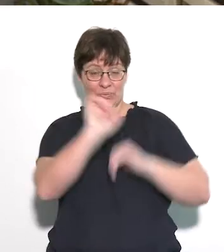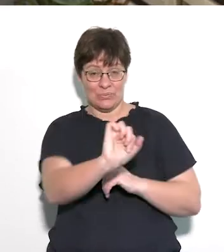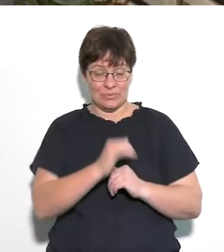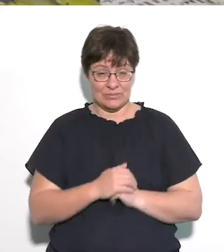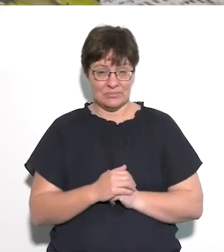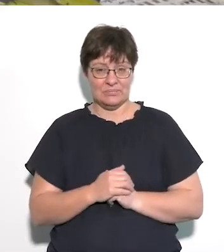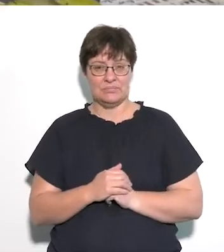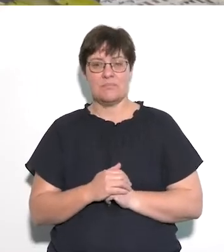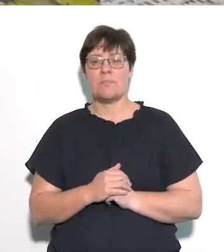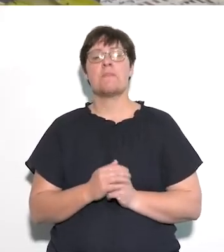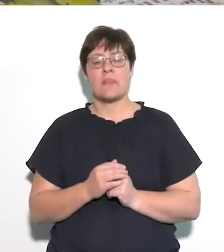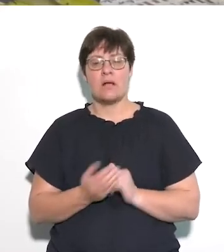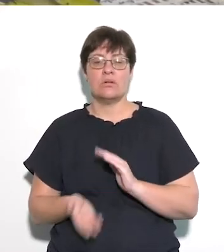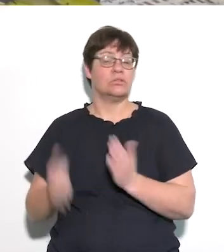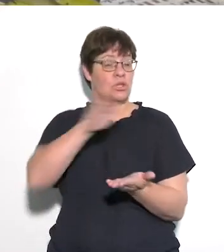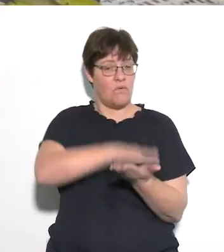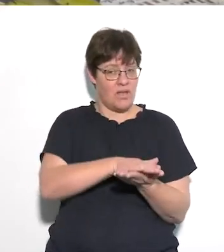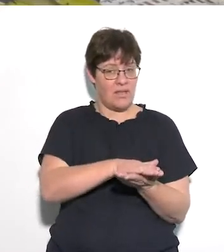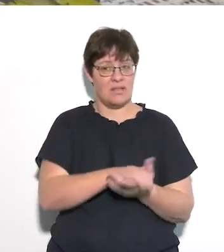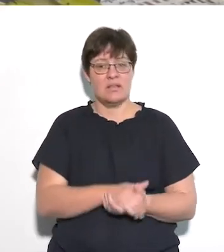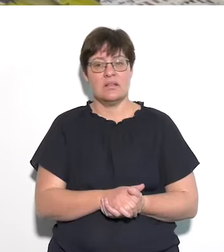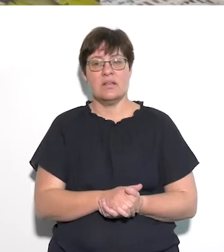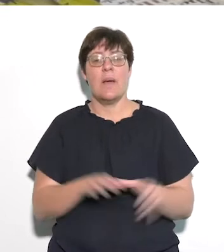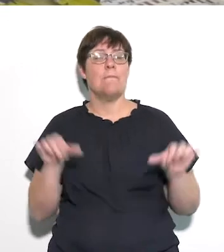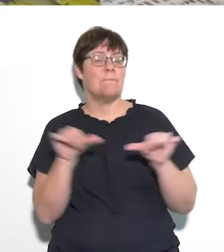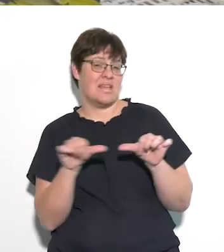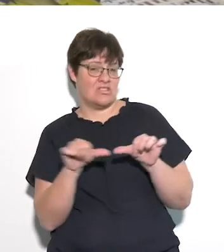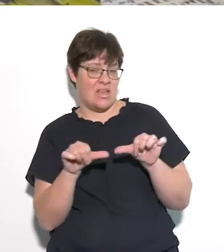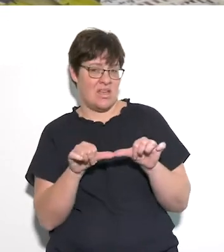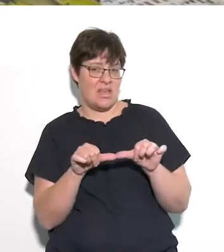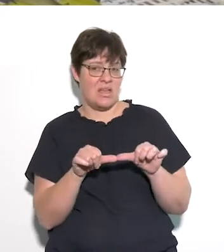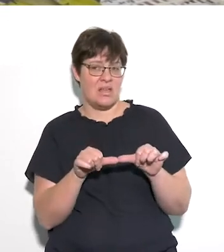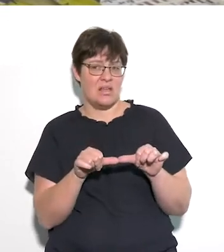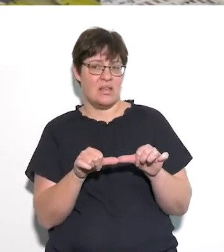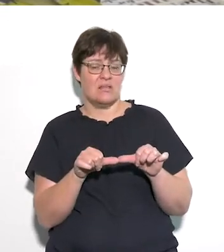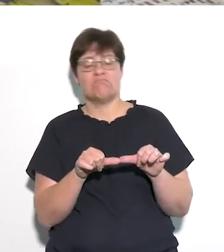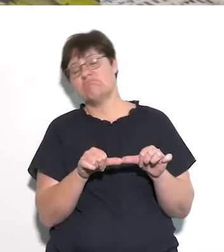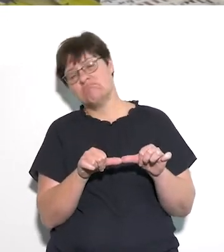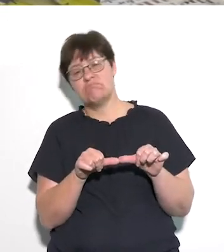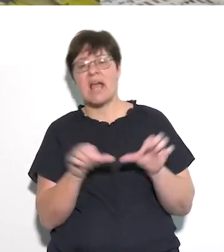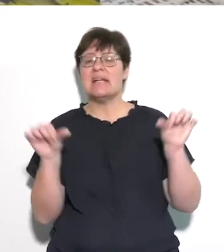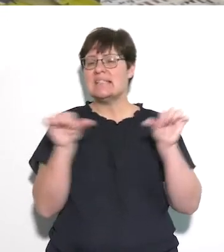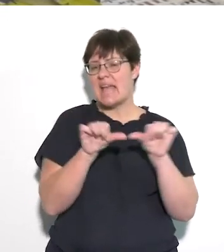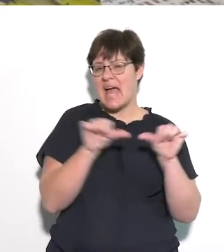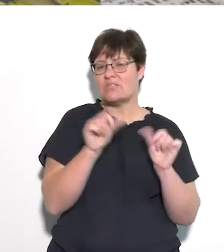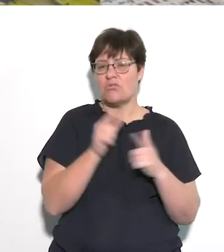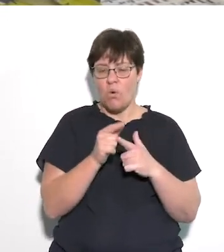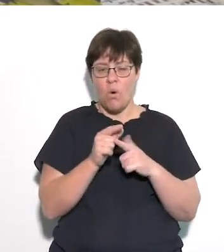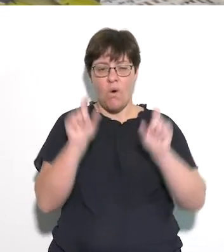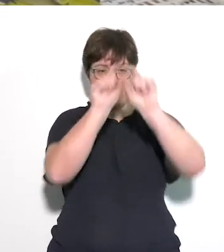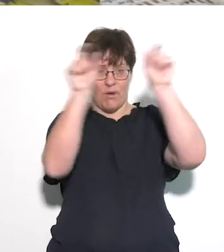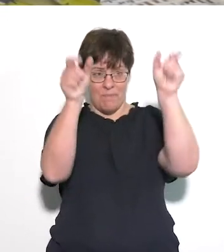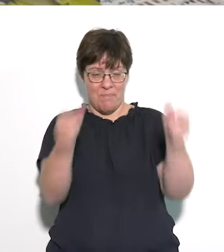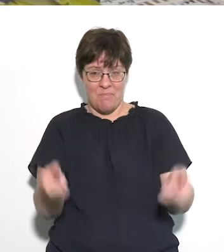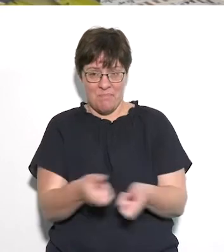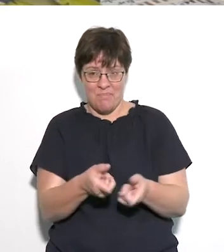frame. You just need to turn over and measure, if you would please, measure the size of your